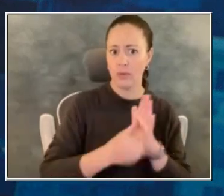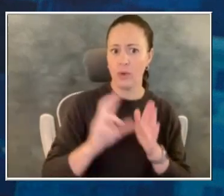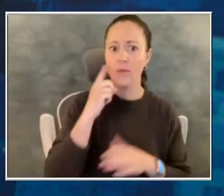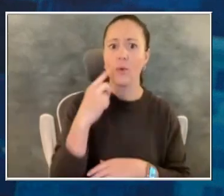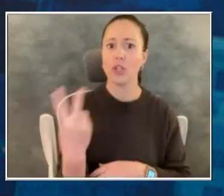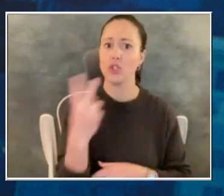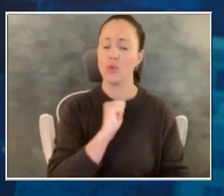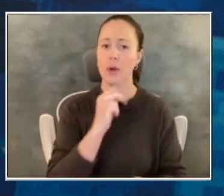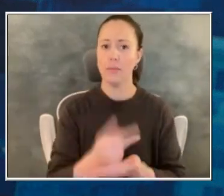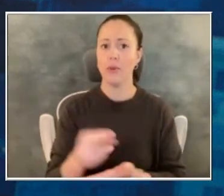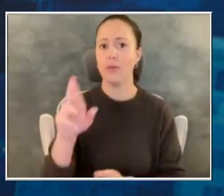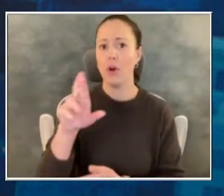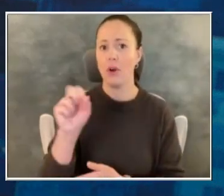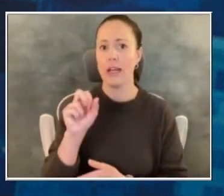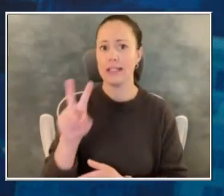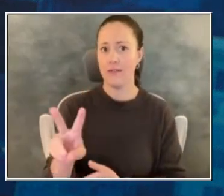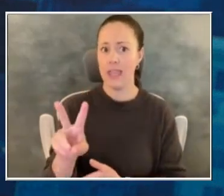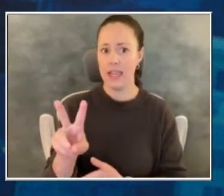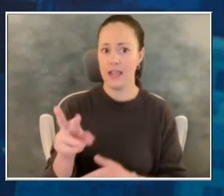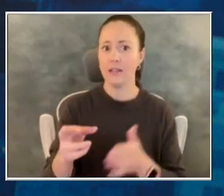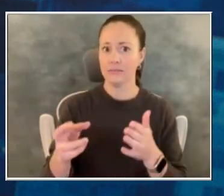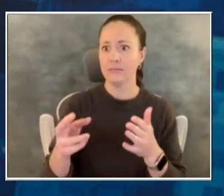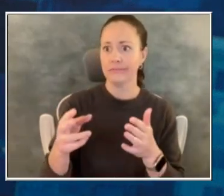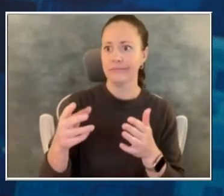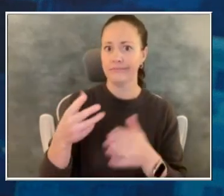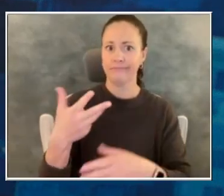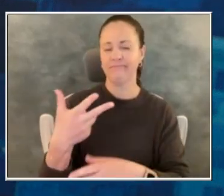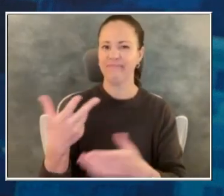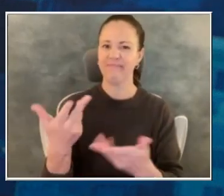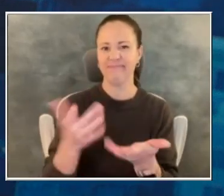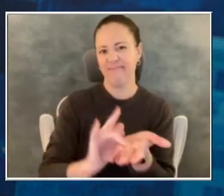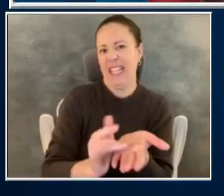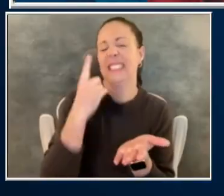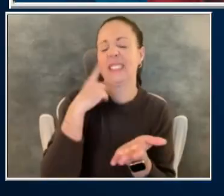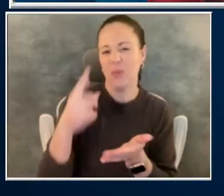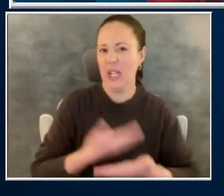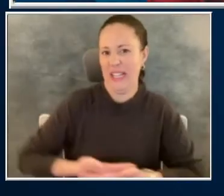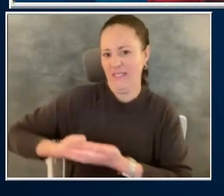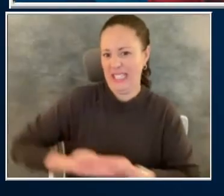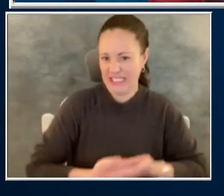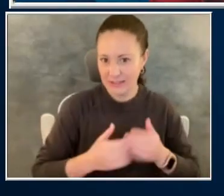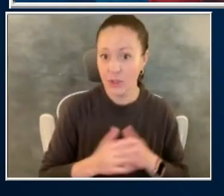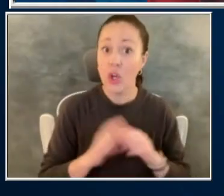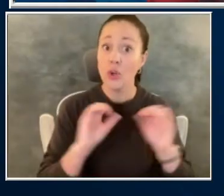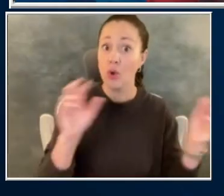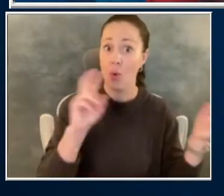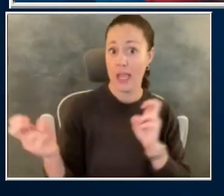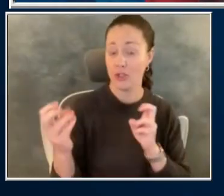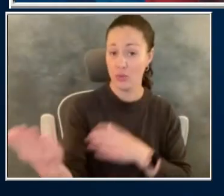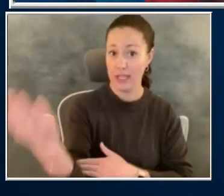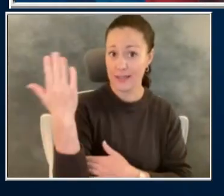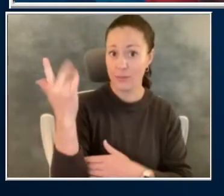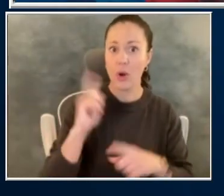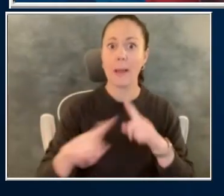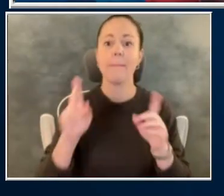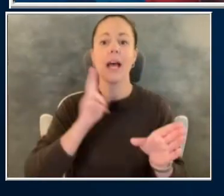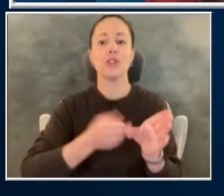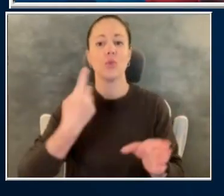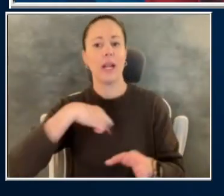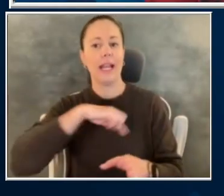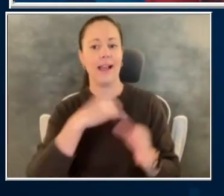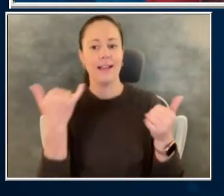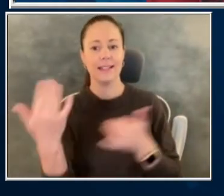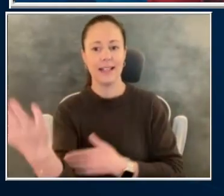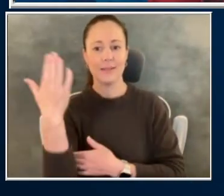been no safety issues reported, but there is a review issued. Joining us this morning is critical care pediatrician Dr. Sean